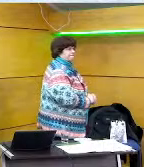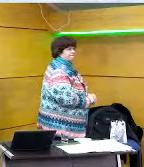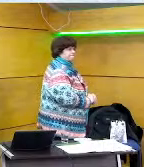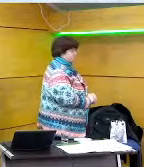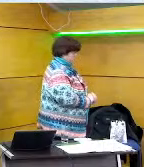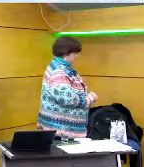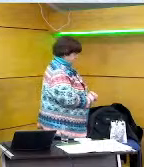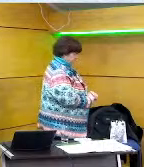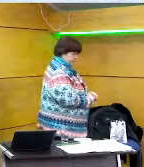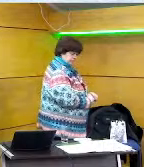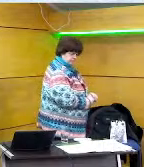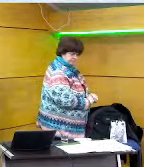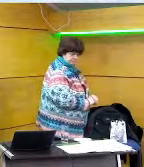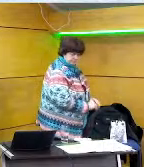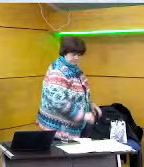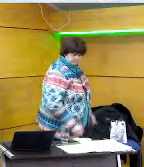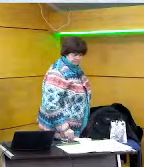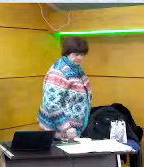Bien, ¿no?